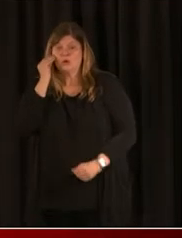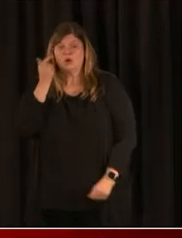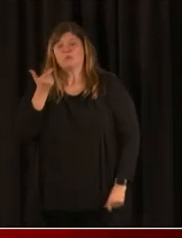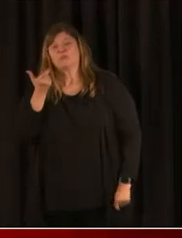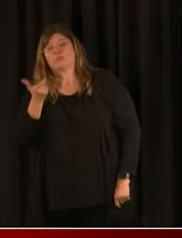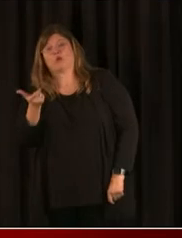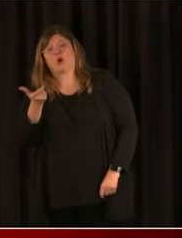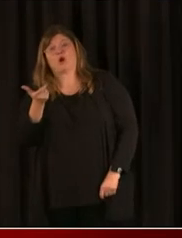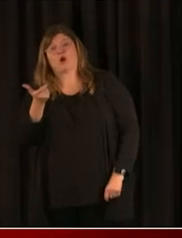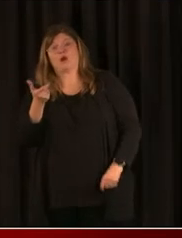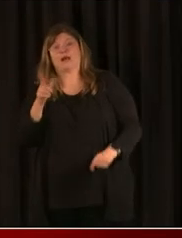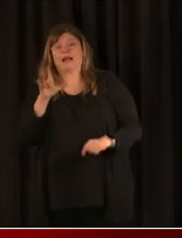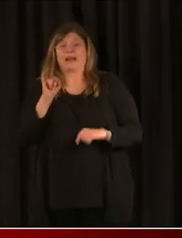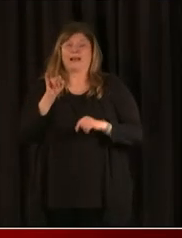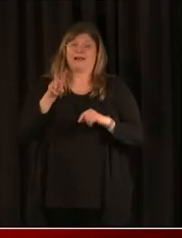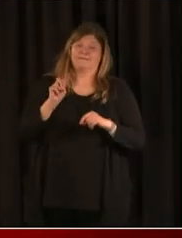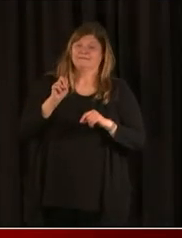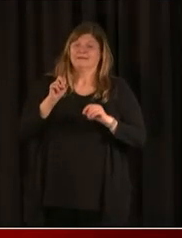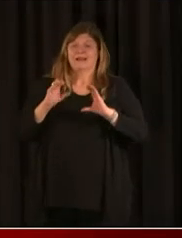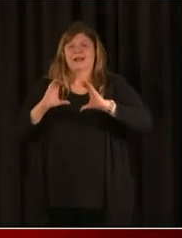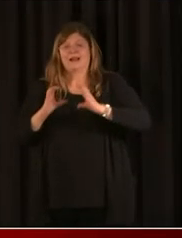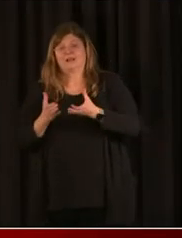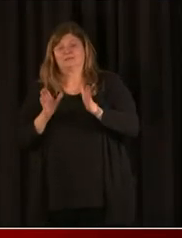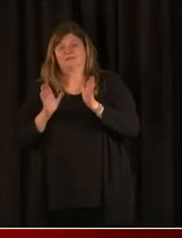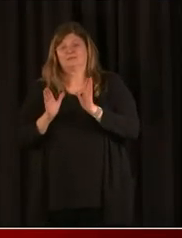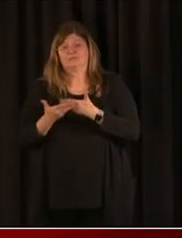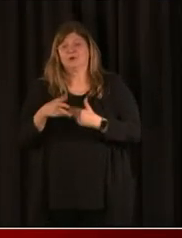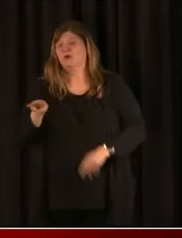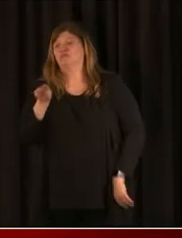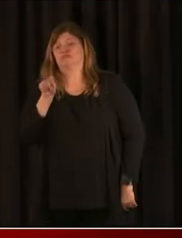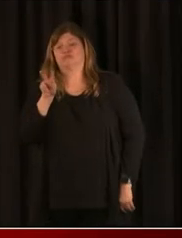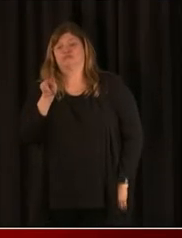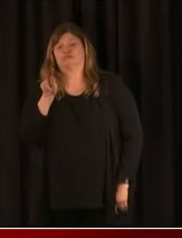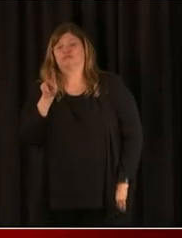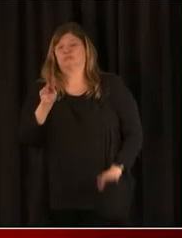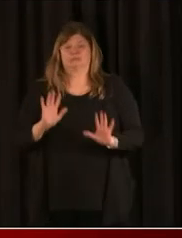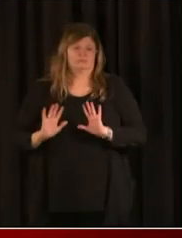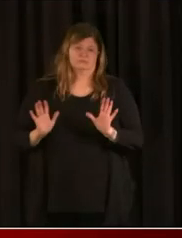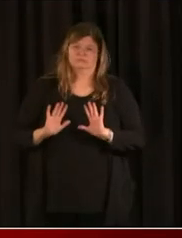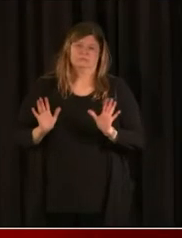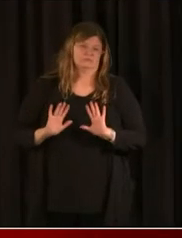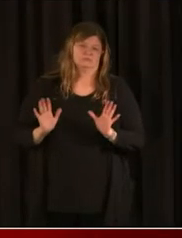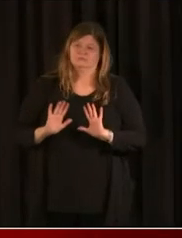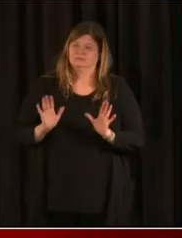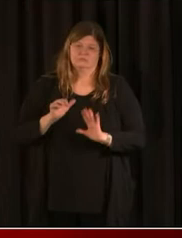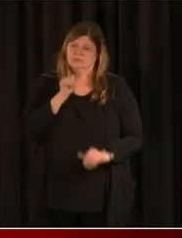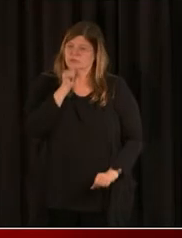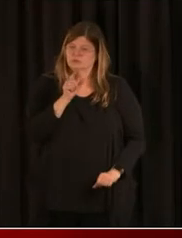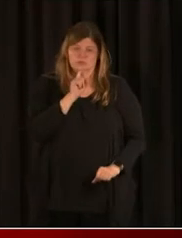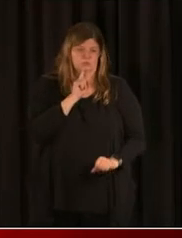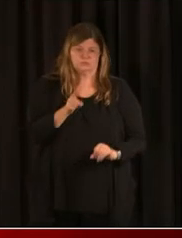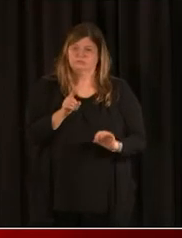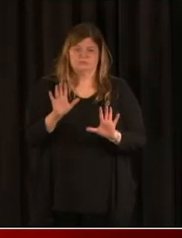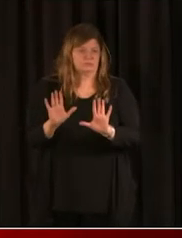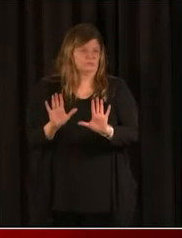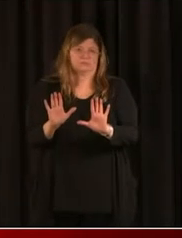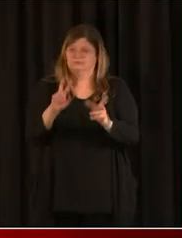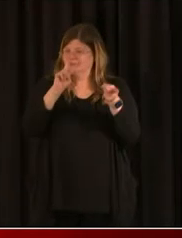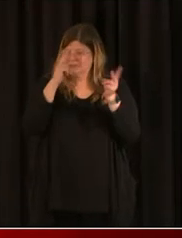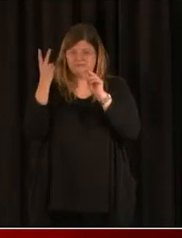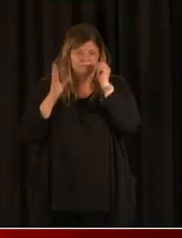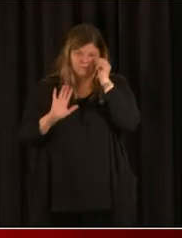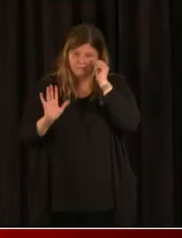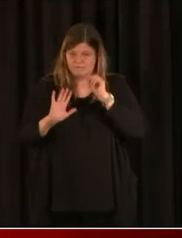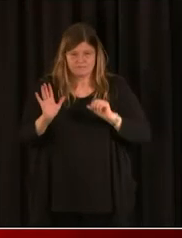watching a live recording of the classroom. And so it's almost like they're just watching television. And I want to be clear that that is not the case, that there are lots of other ways